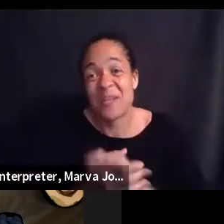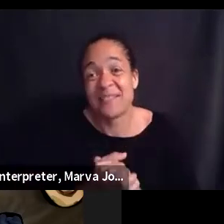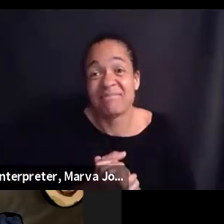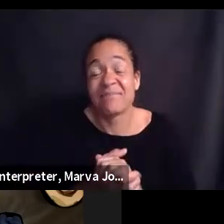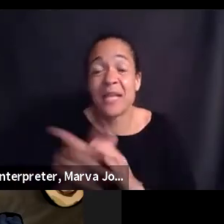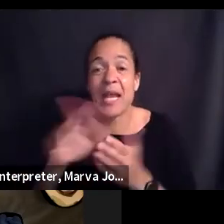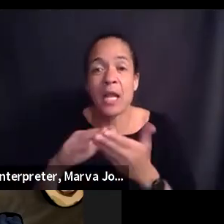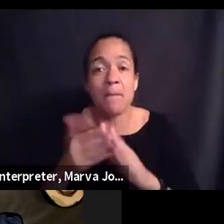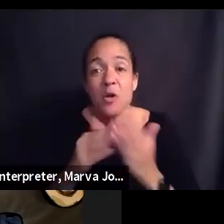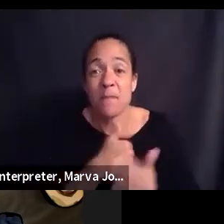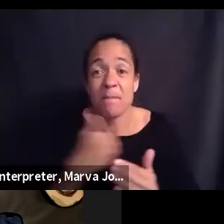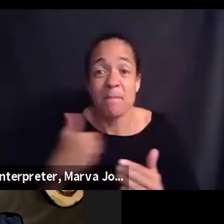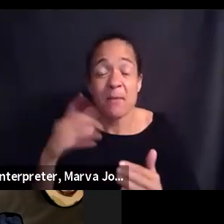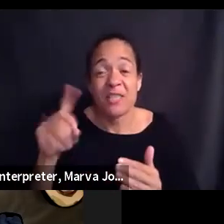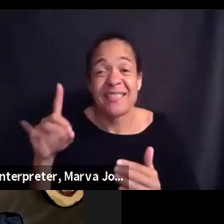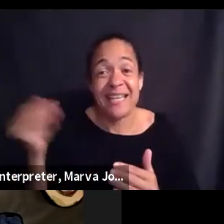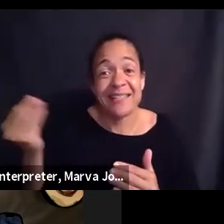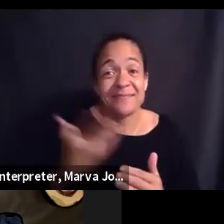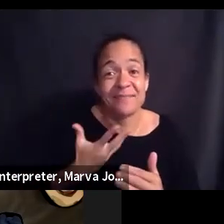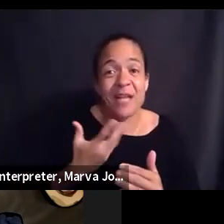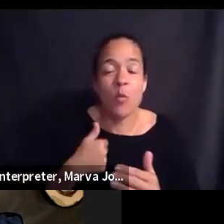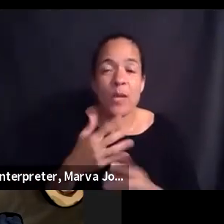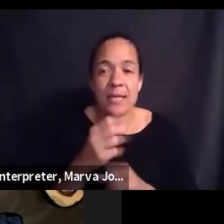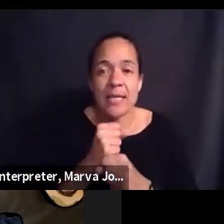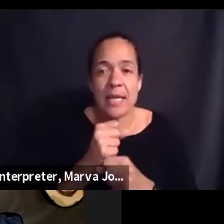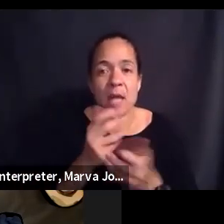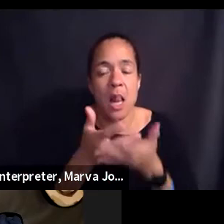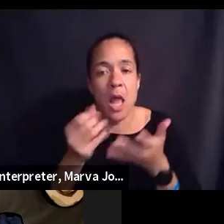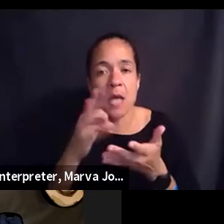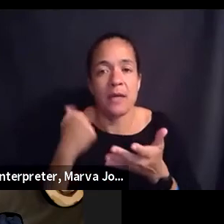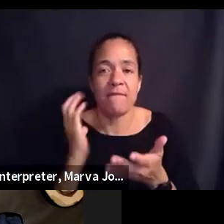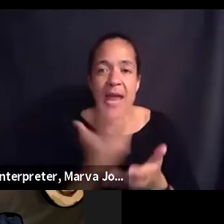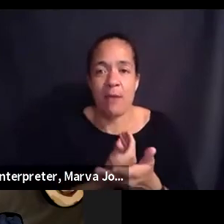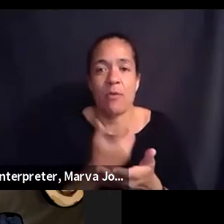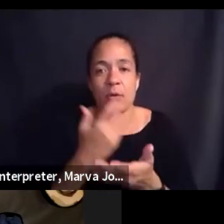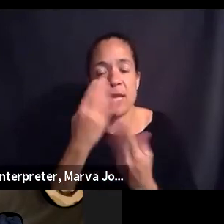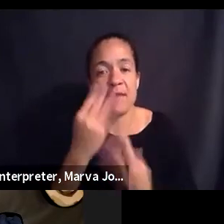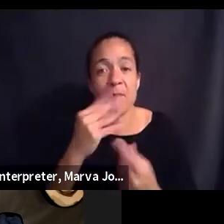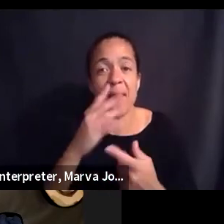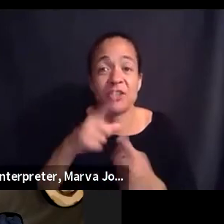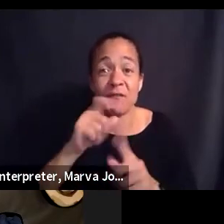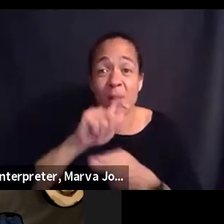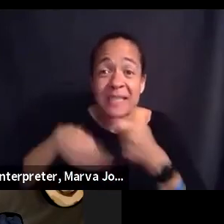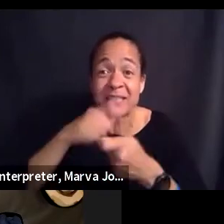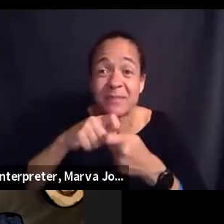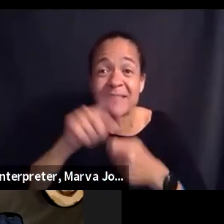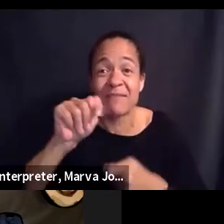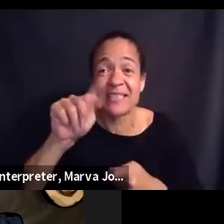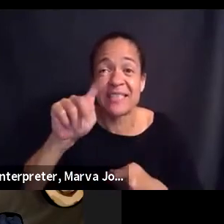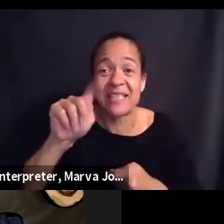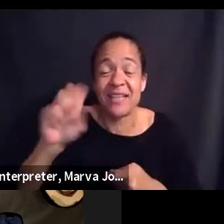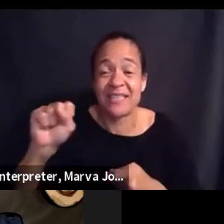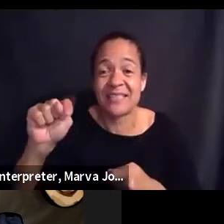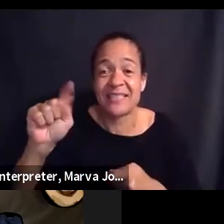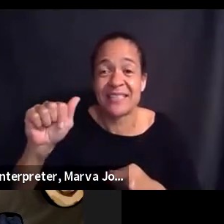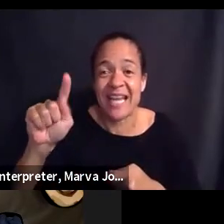that we get a lot of our information from a specific TV station. So we needed to make sure, you know, they're watching